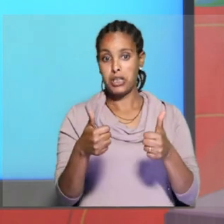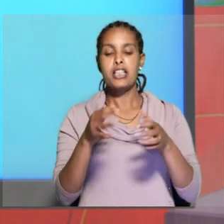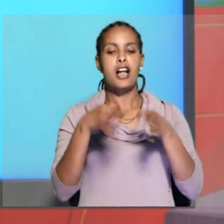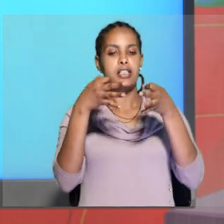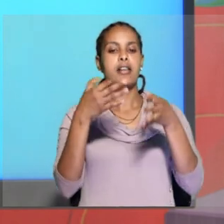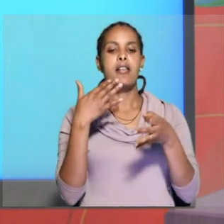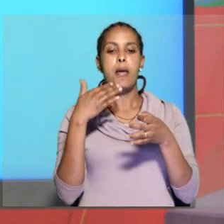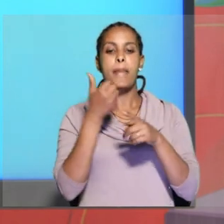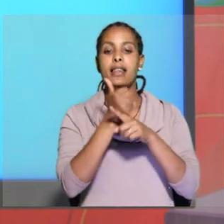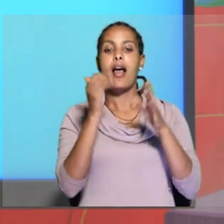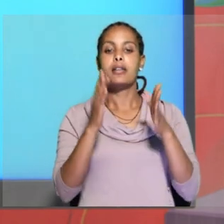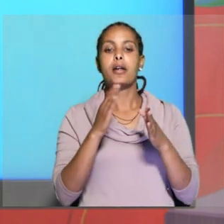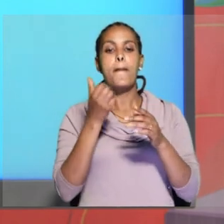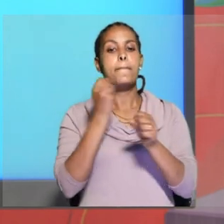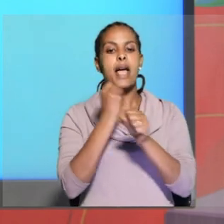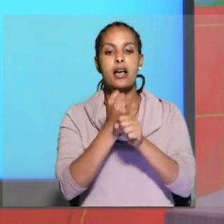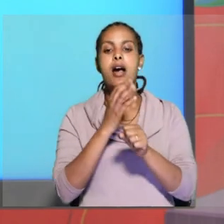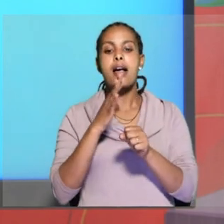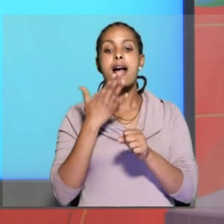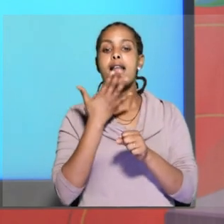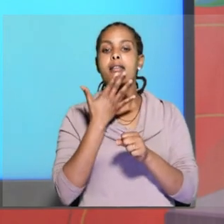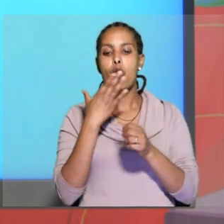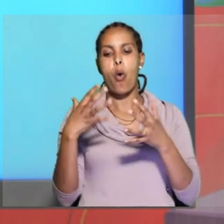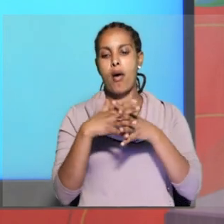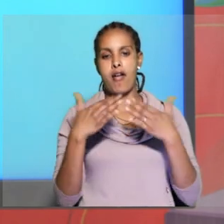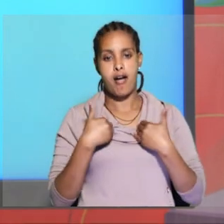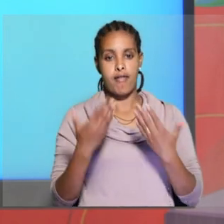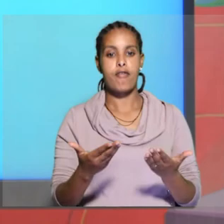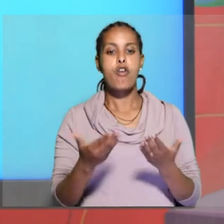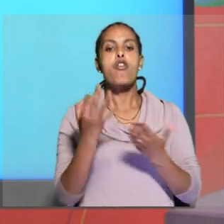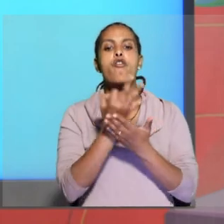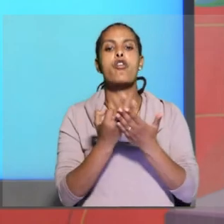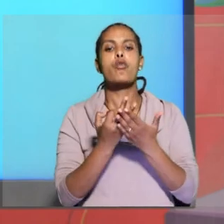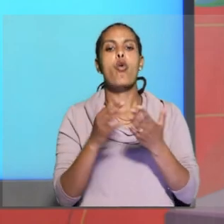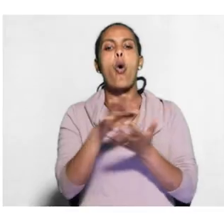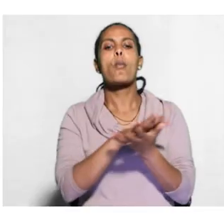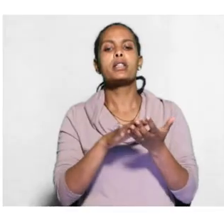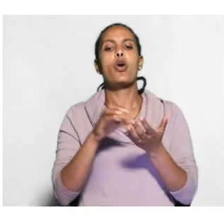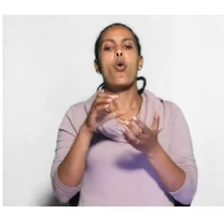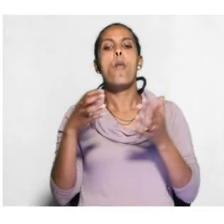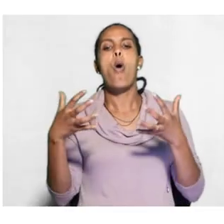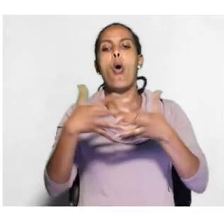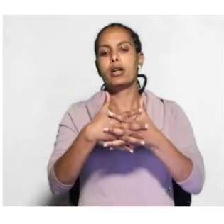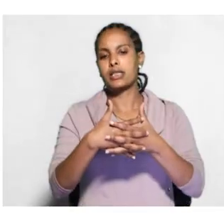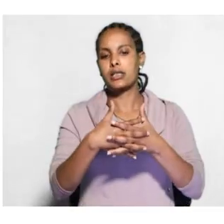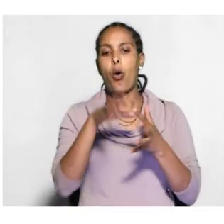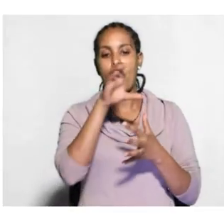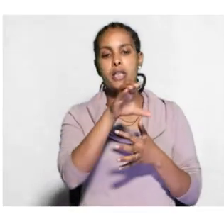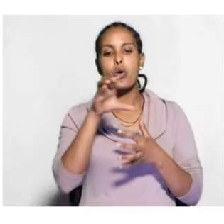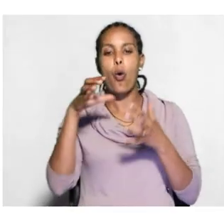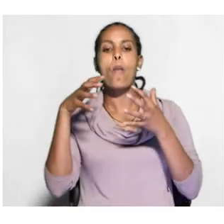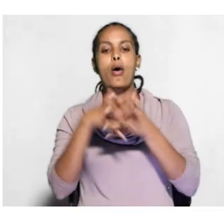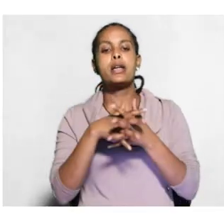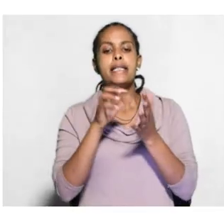Transition metals make colored compounds. Form complex compounds. These are